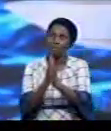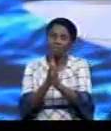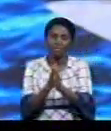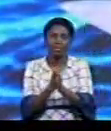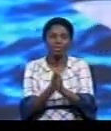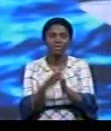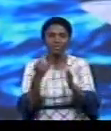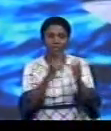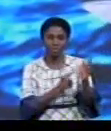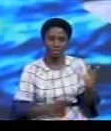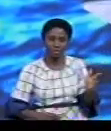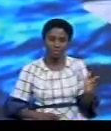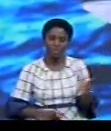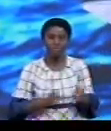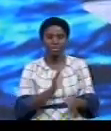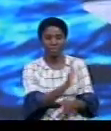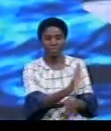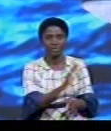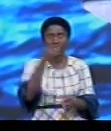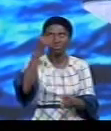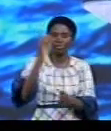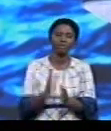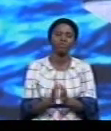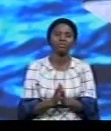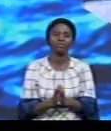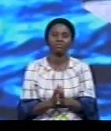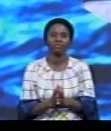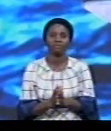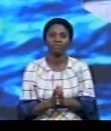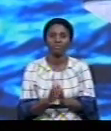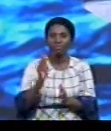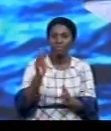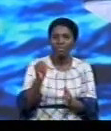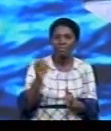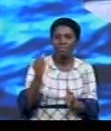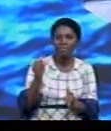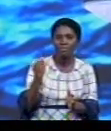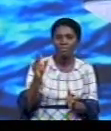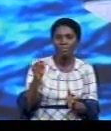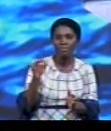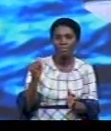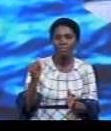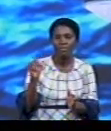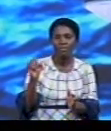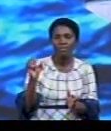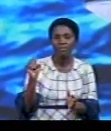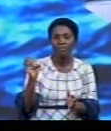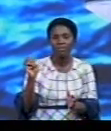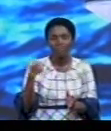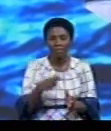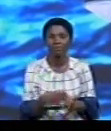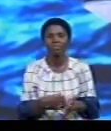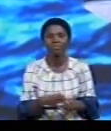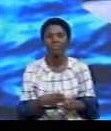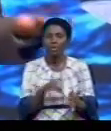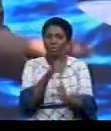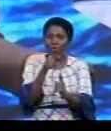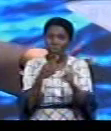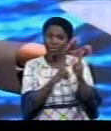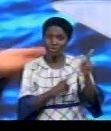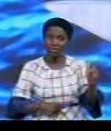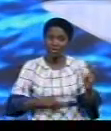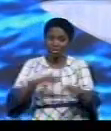you wait when the Lord sent his messengers and his prophets unto you?